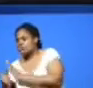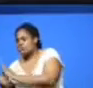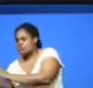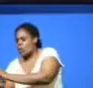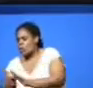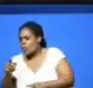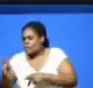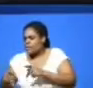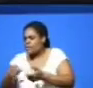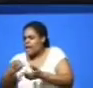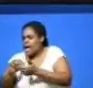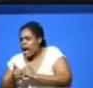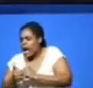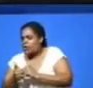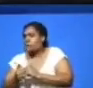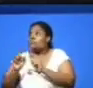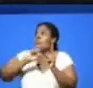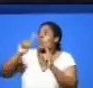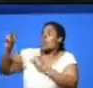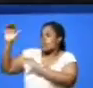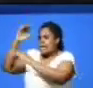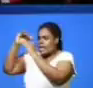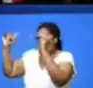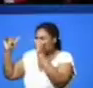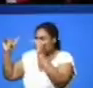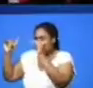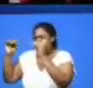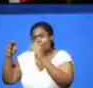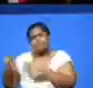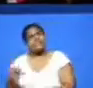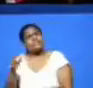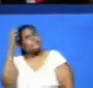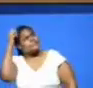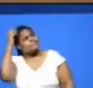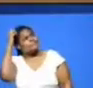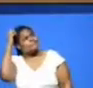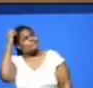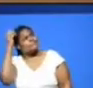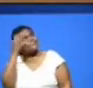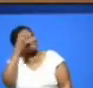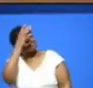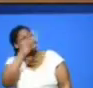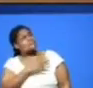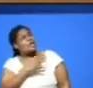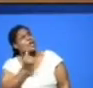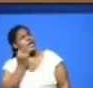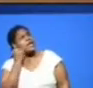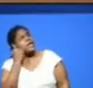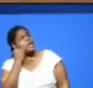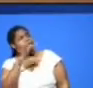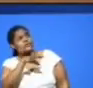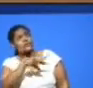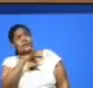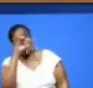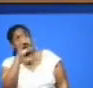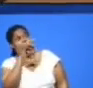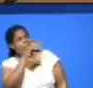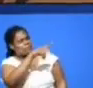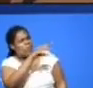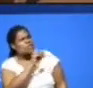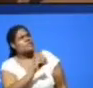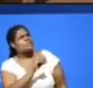people how to get to heaven. Little boy scratched it and said, sir, if you can't find the post